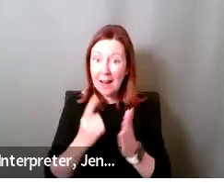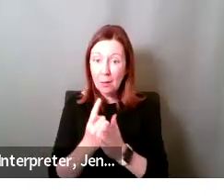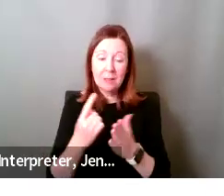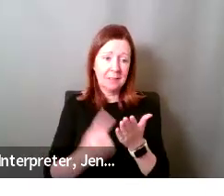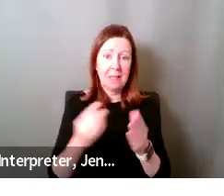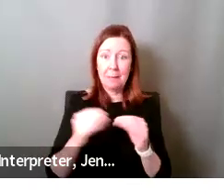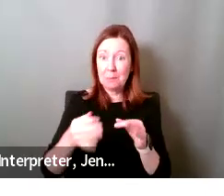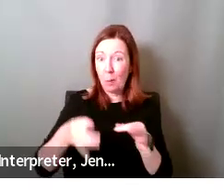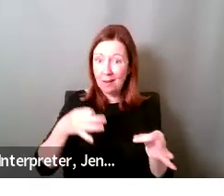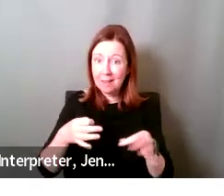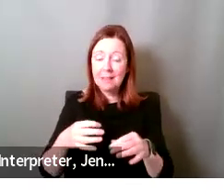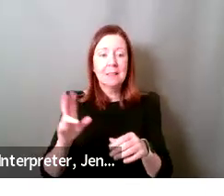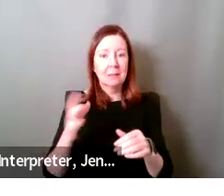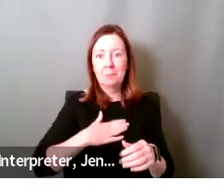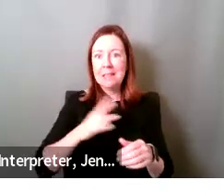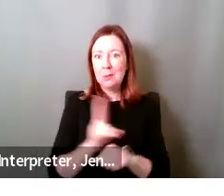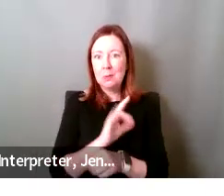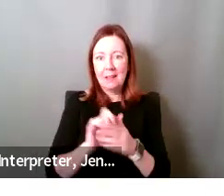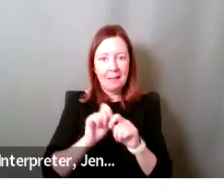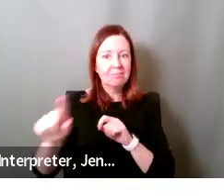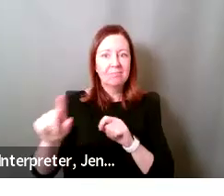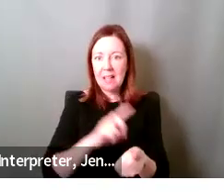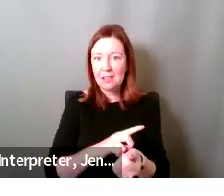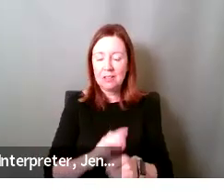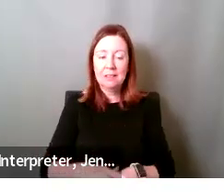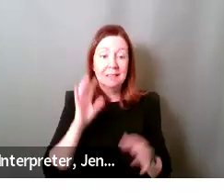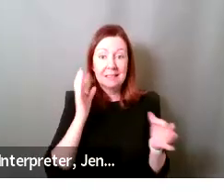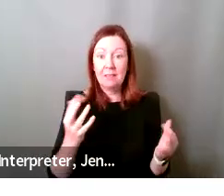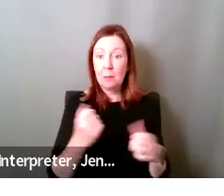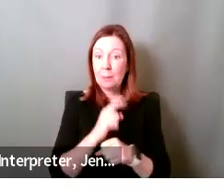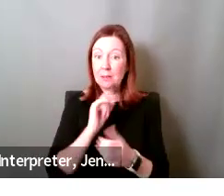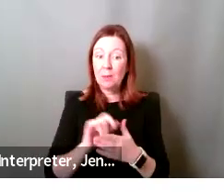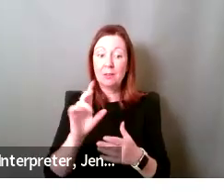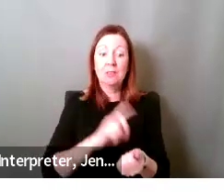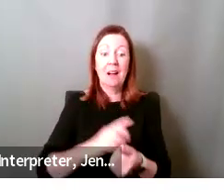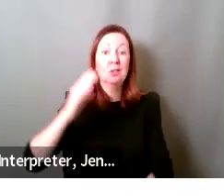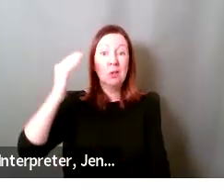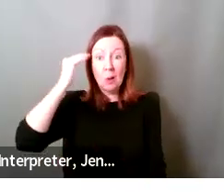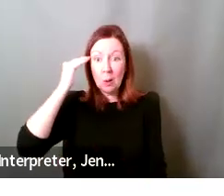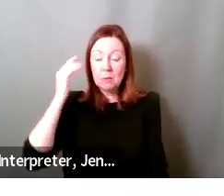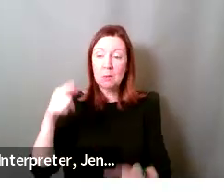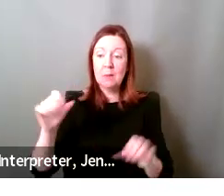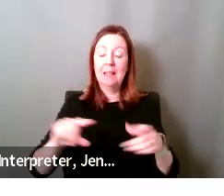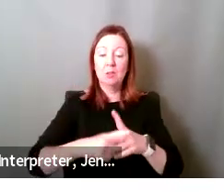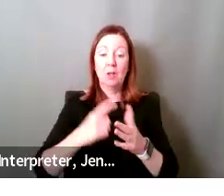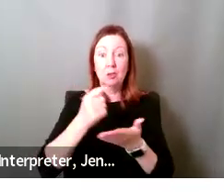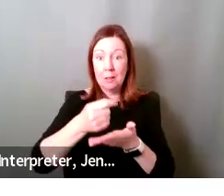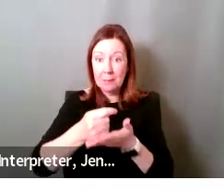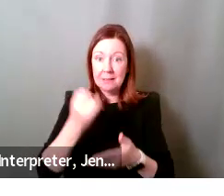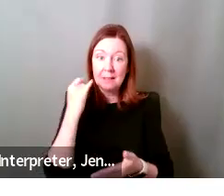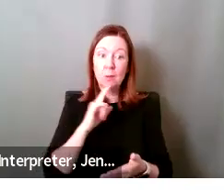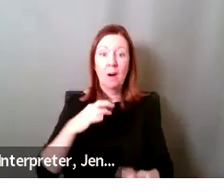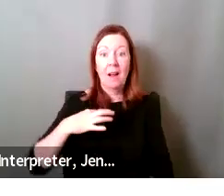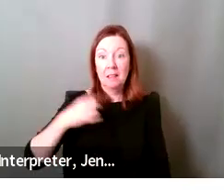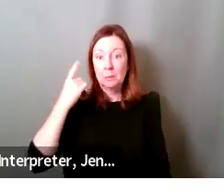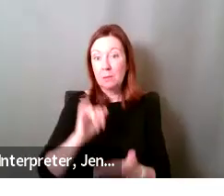sometimes sooner. Please utilize this. Definitely want to make sure your doctor knows so that you can start treatment if you're